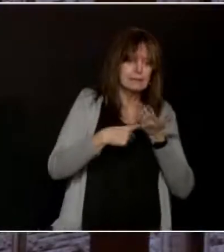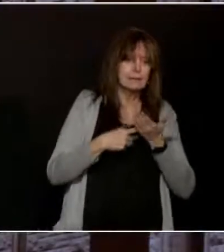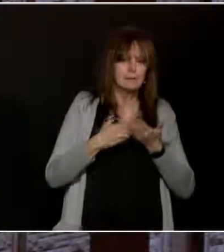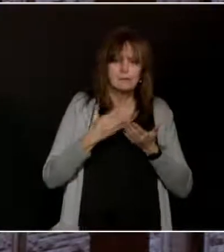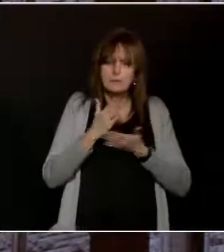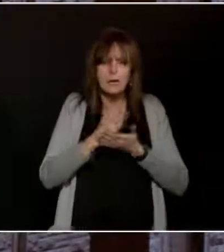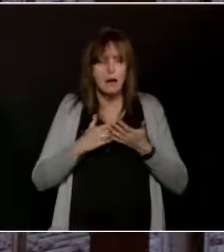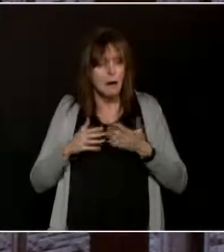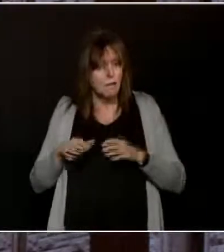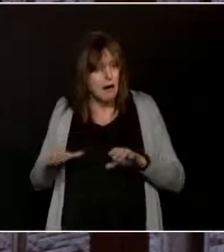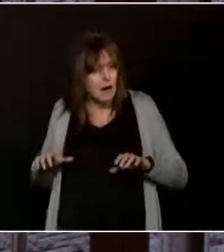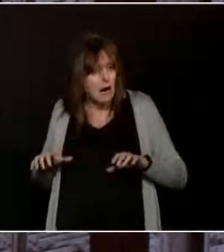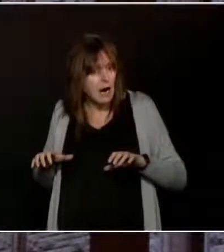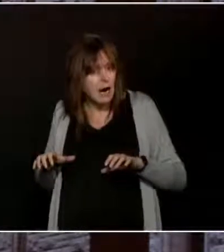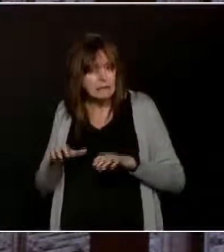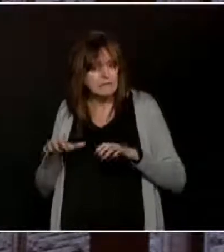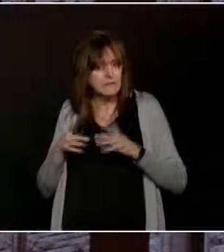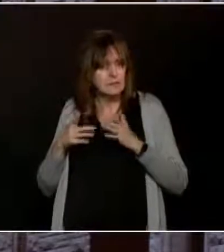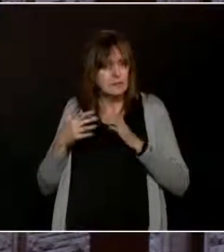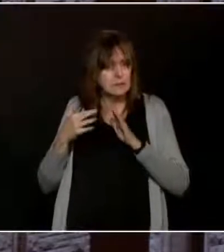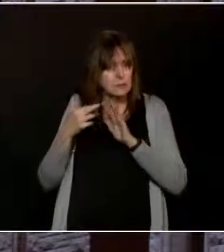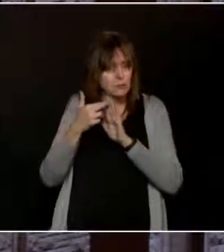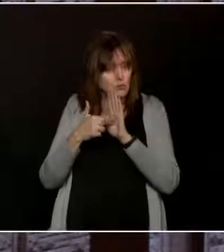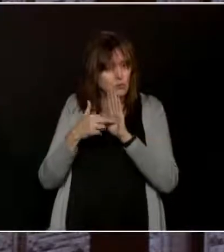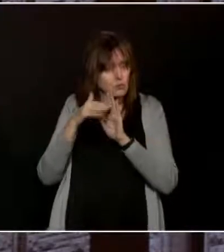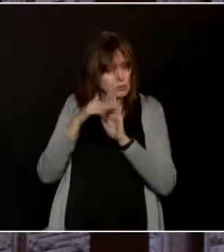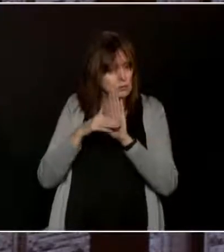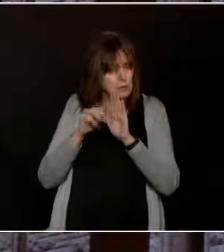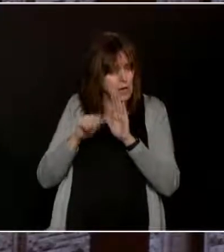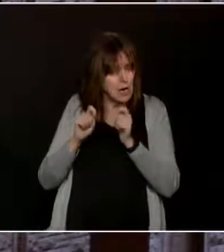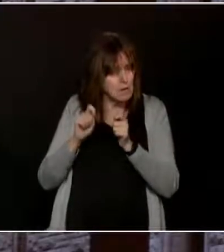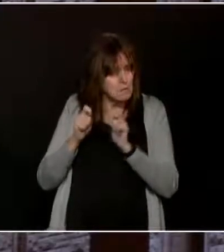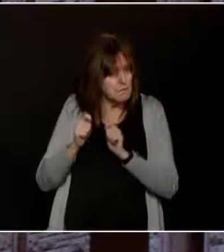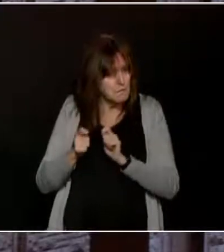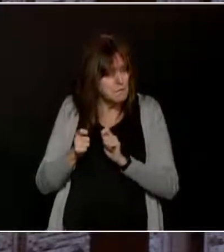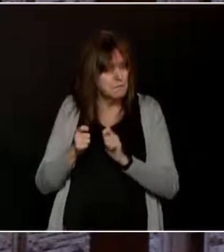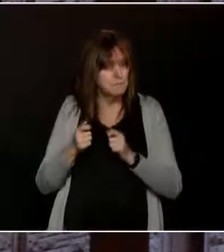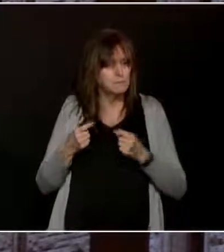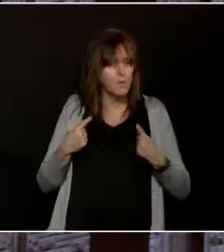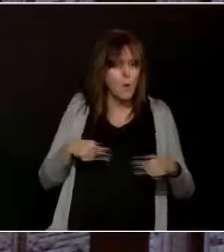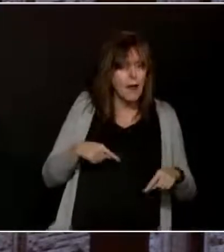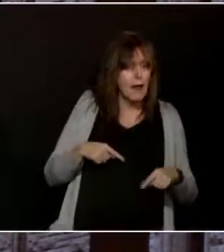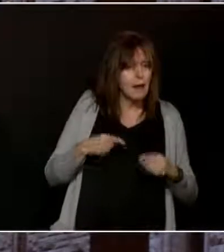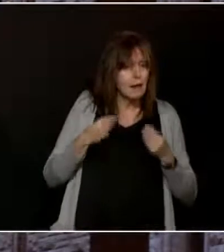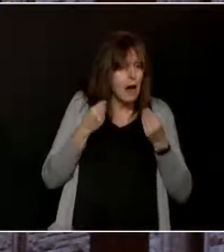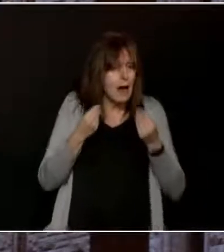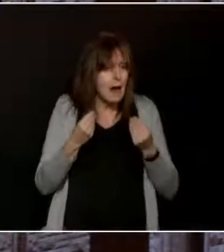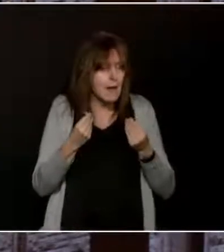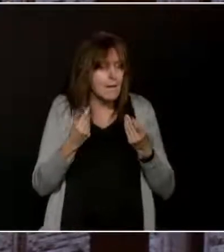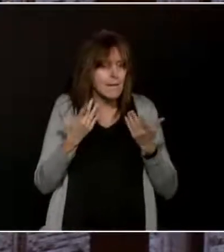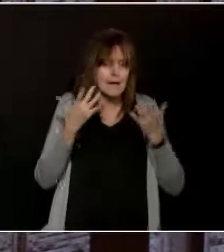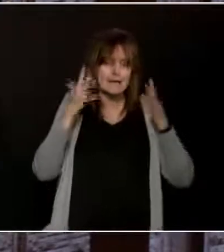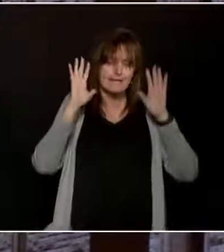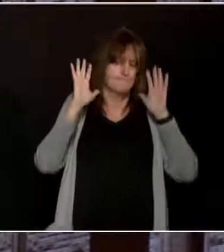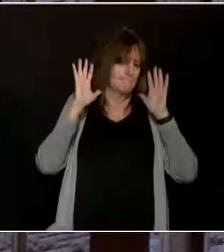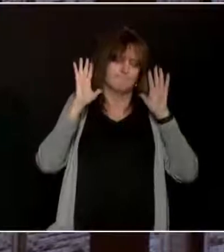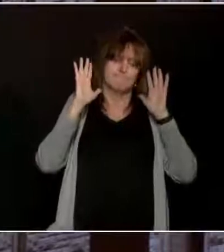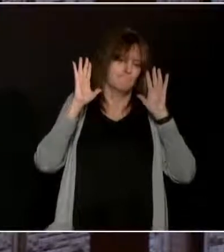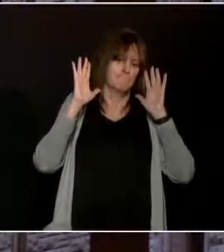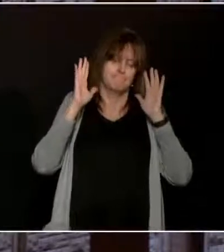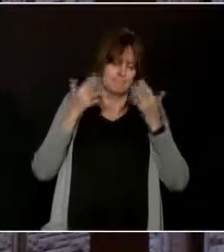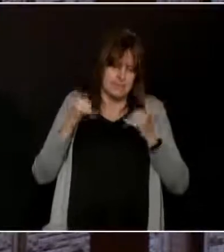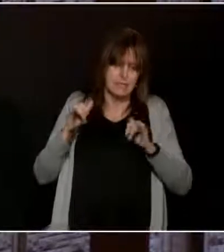more flexible and allowable. That's all I can say at the moment. We have a lot of work ahead of us, but we're not at